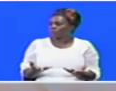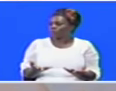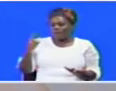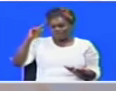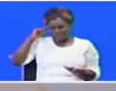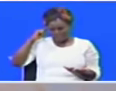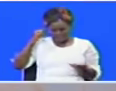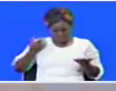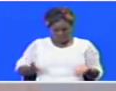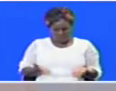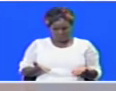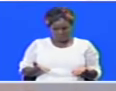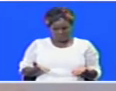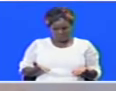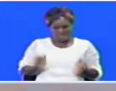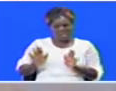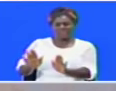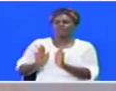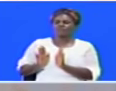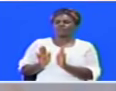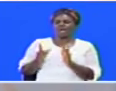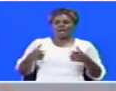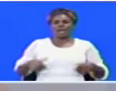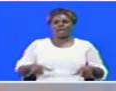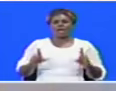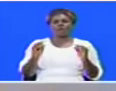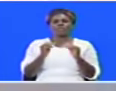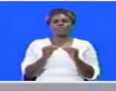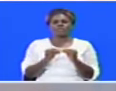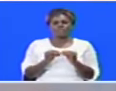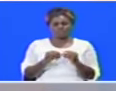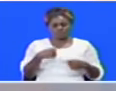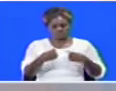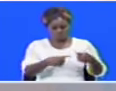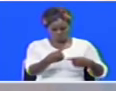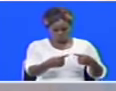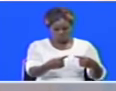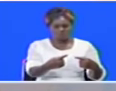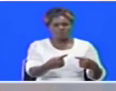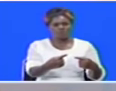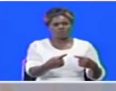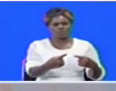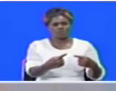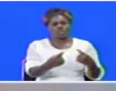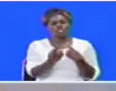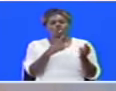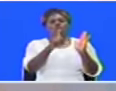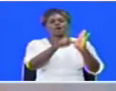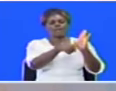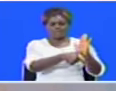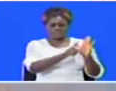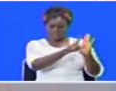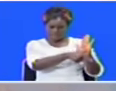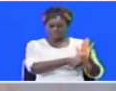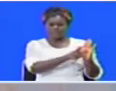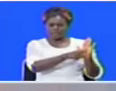think for now, I would like to leave it at that and allow the meeting to go on so that we can then talk about what